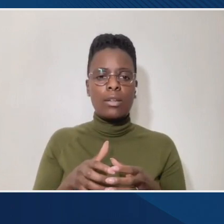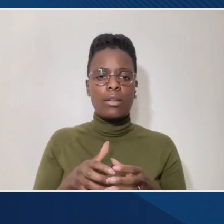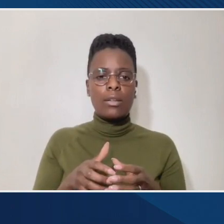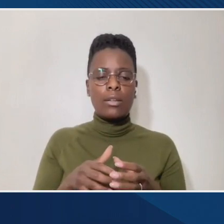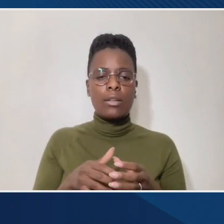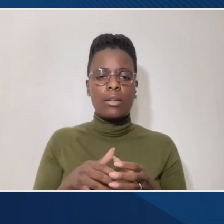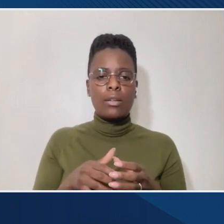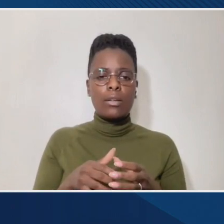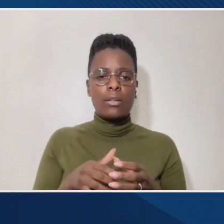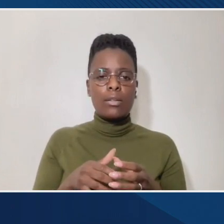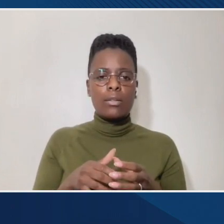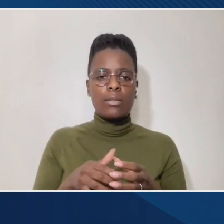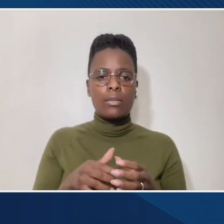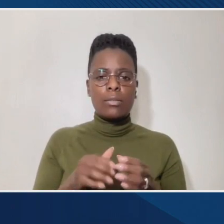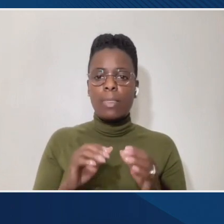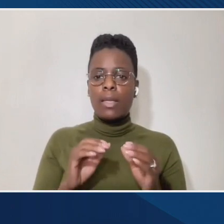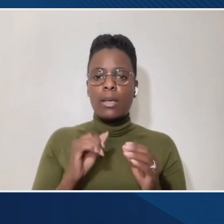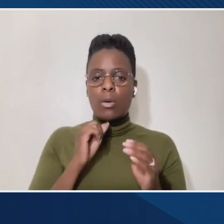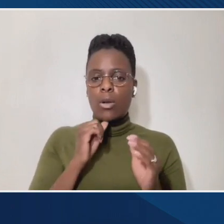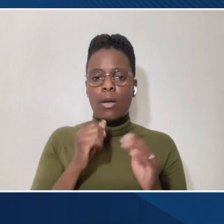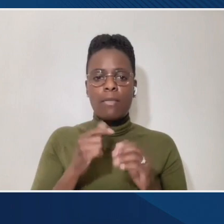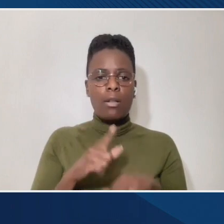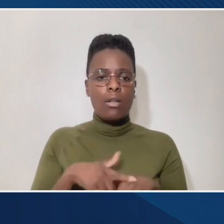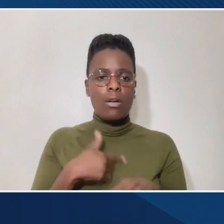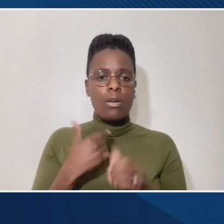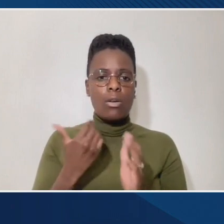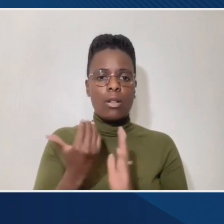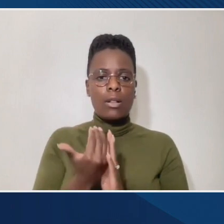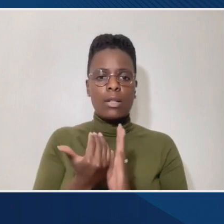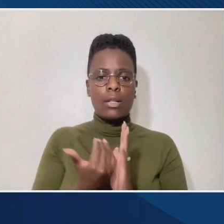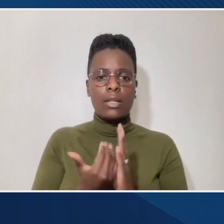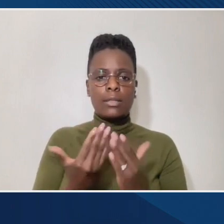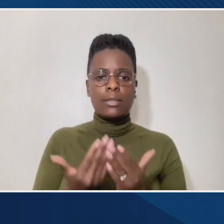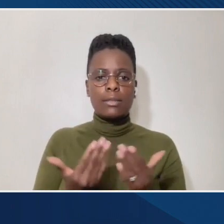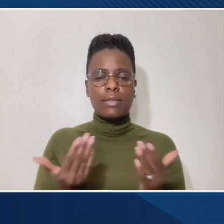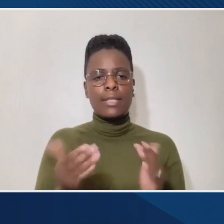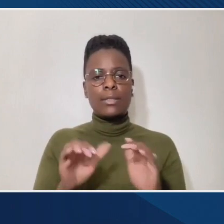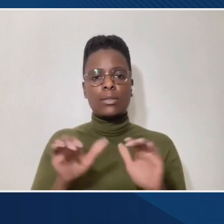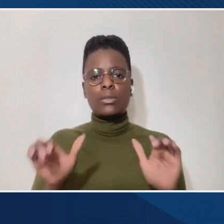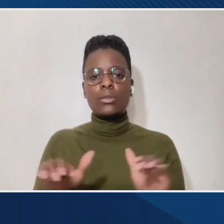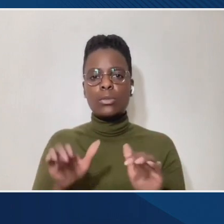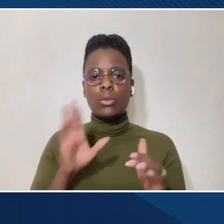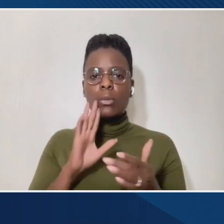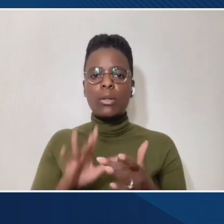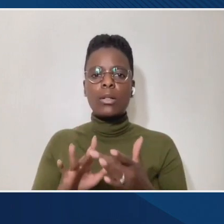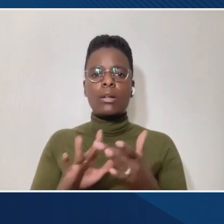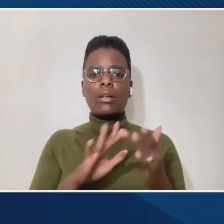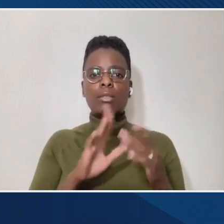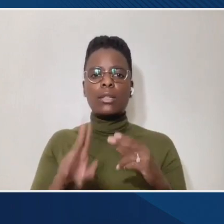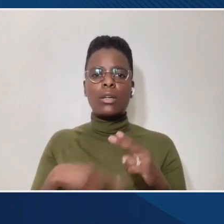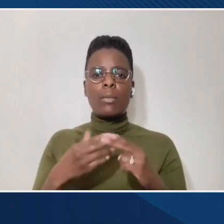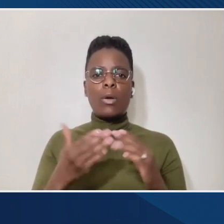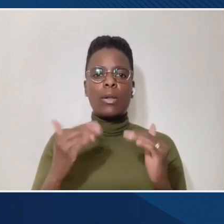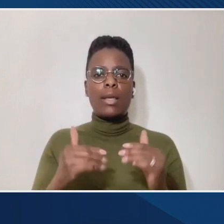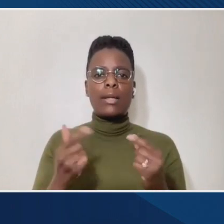disparate treatment? I totally understand. I understand what you're saying.